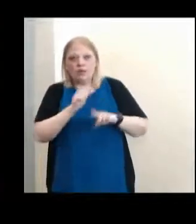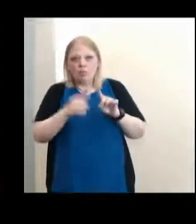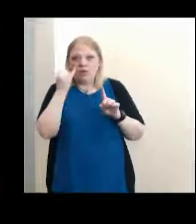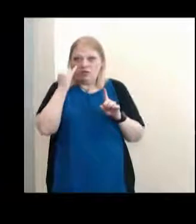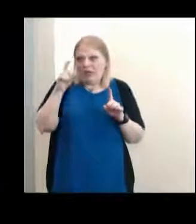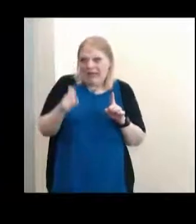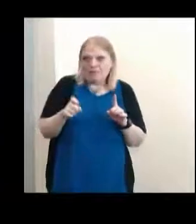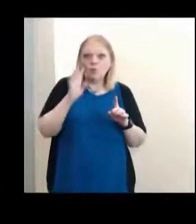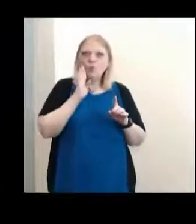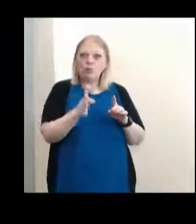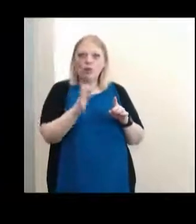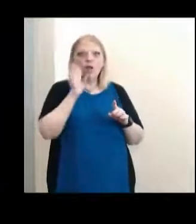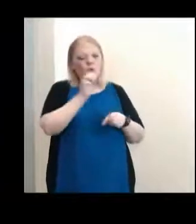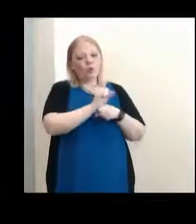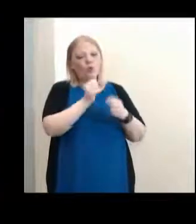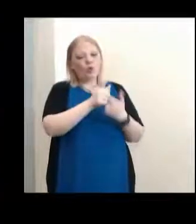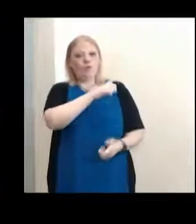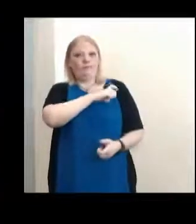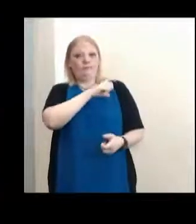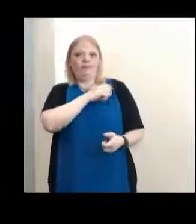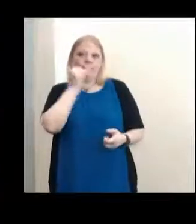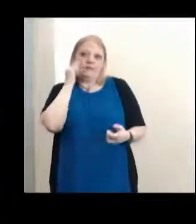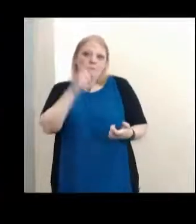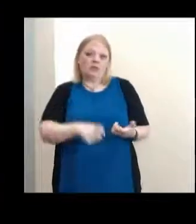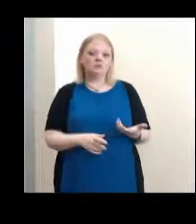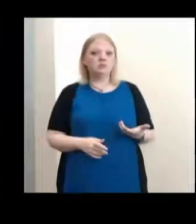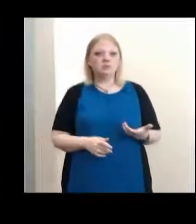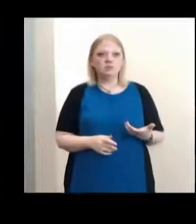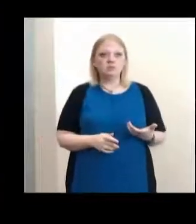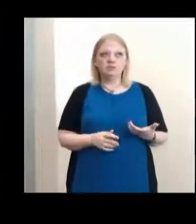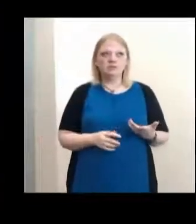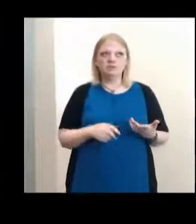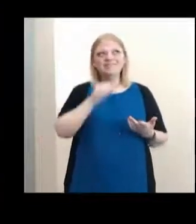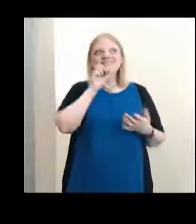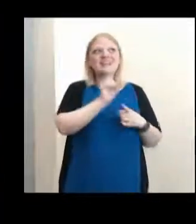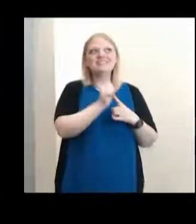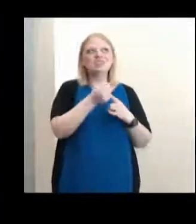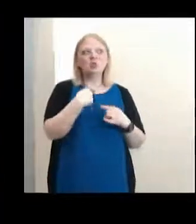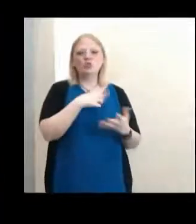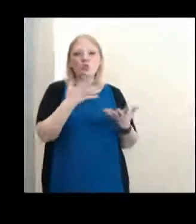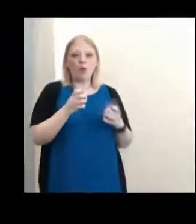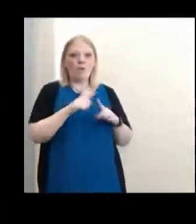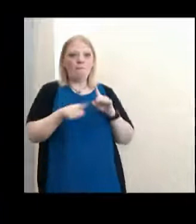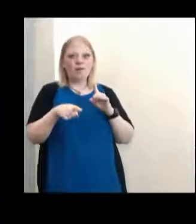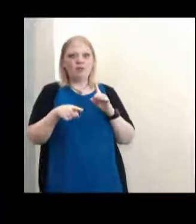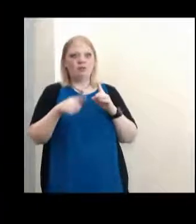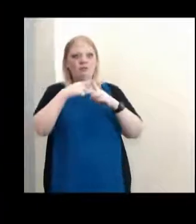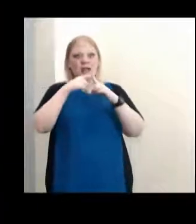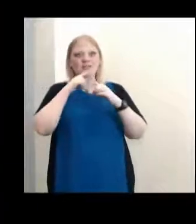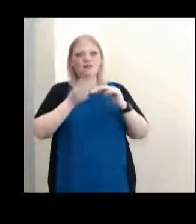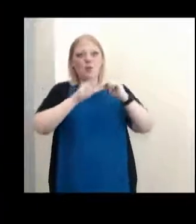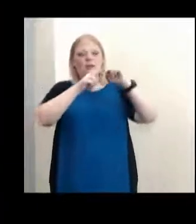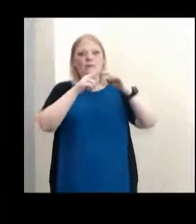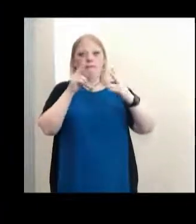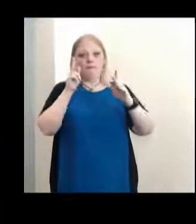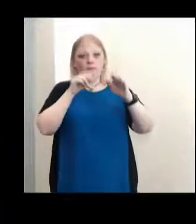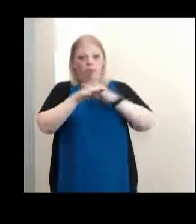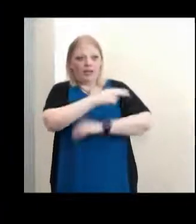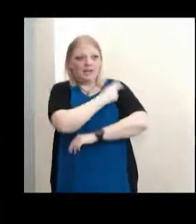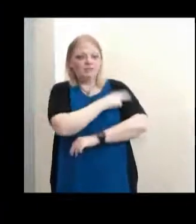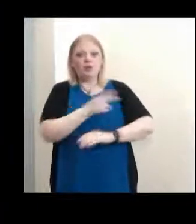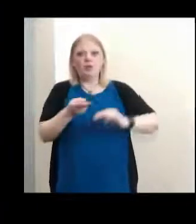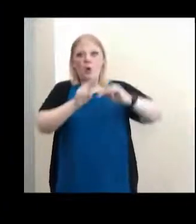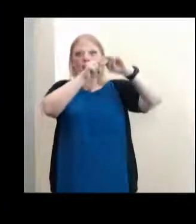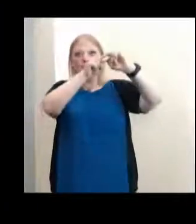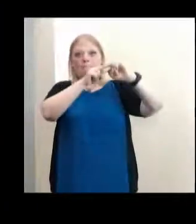with law enforcement to do so if that's the case. It's not the situation we want, but cases are going up, hospitalizations are going up, and truthfully, over the